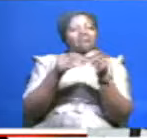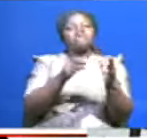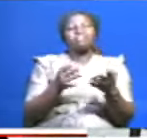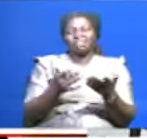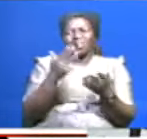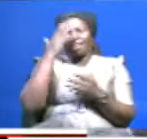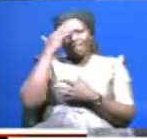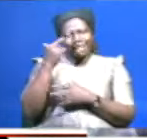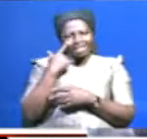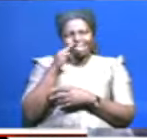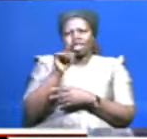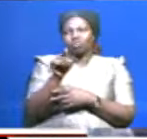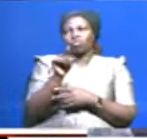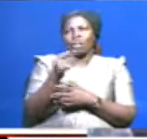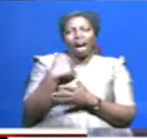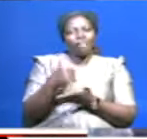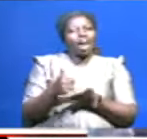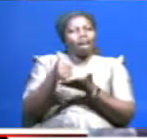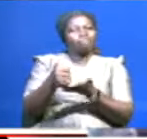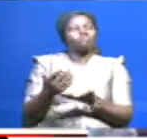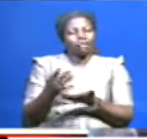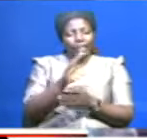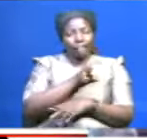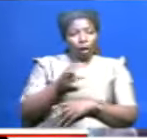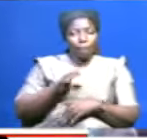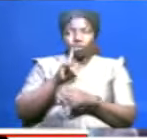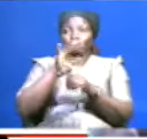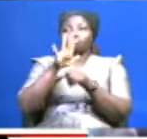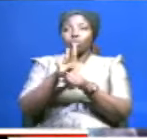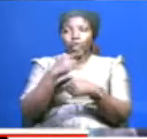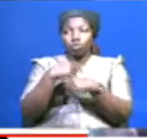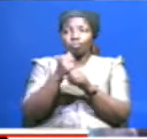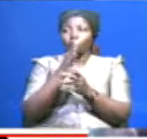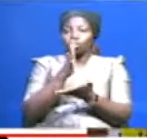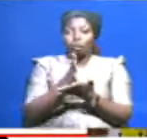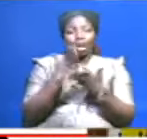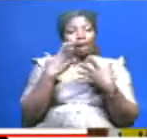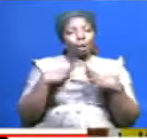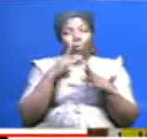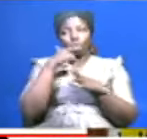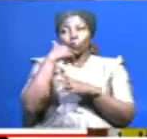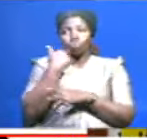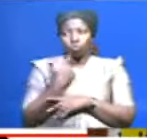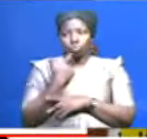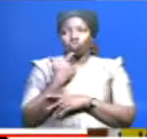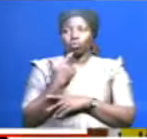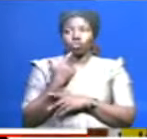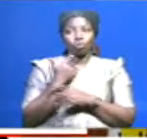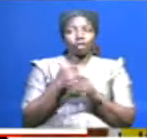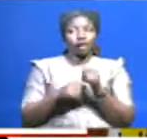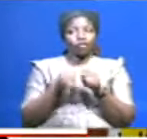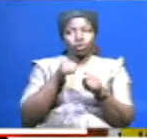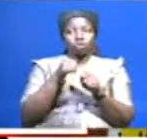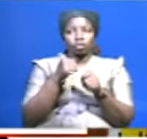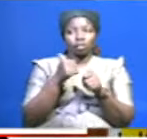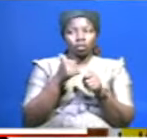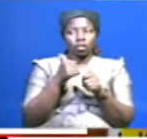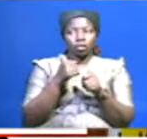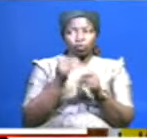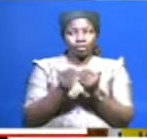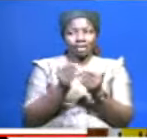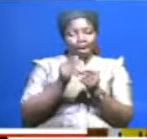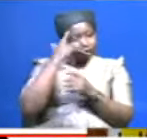wewe. The commission promising to ensure that those negligent with protection of data entrusted to them are